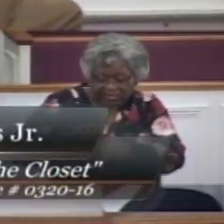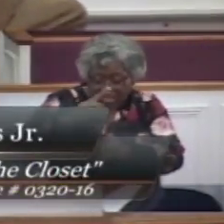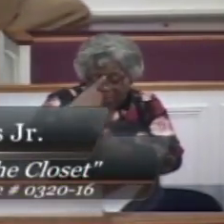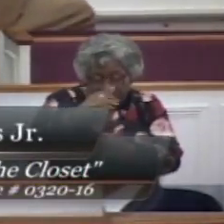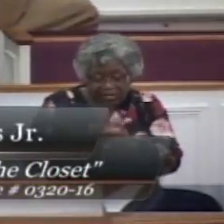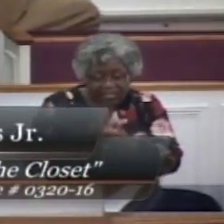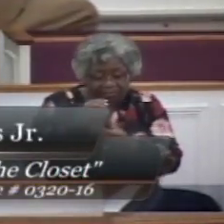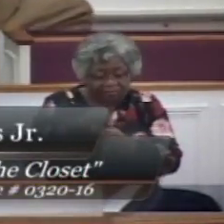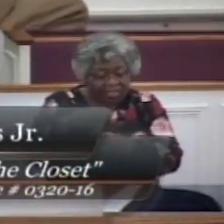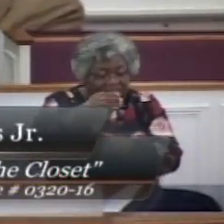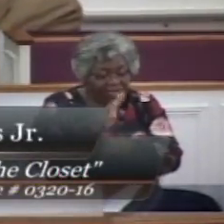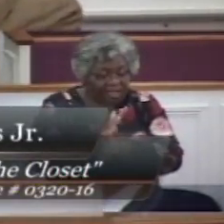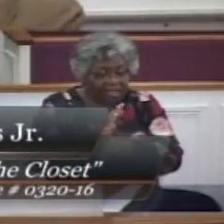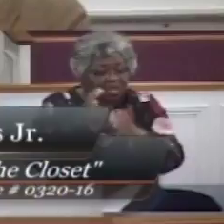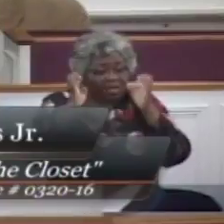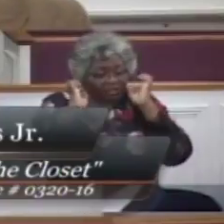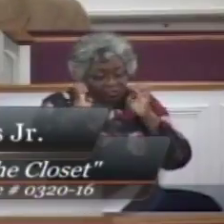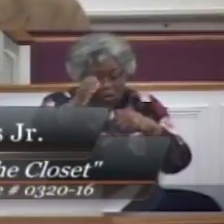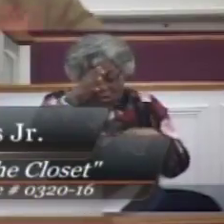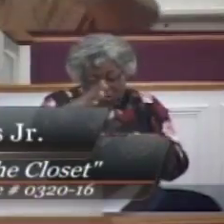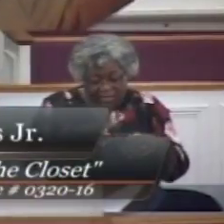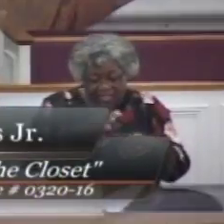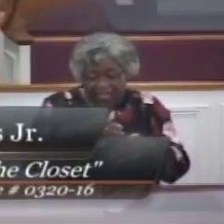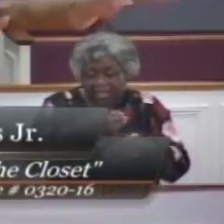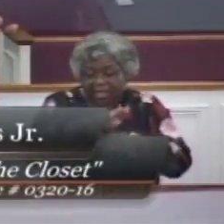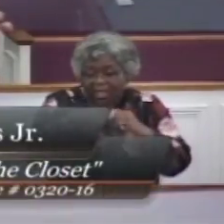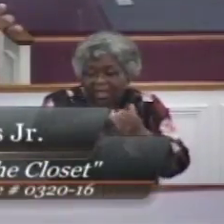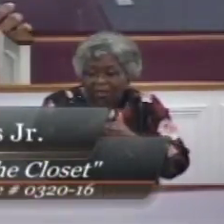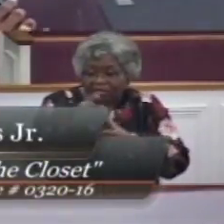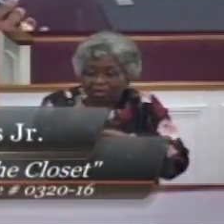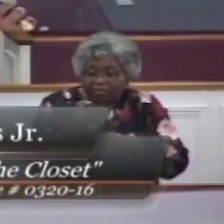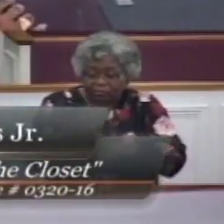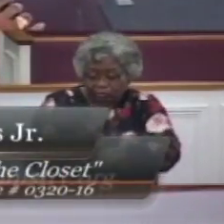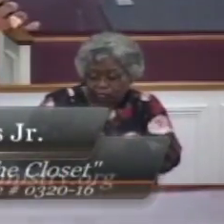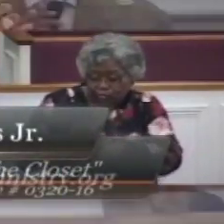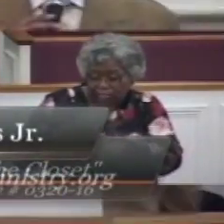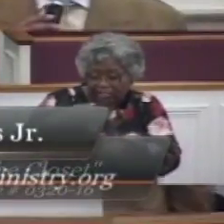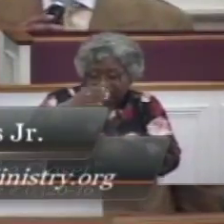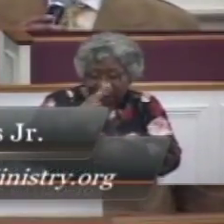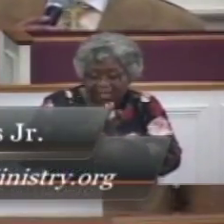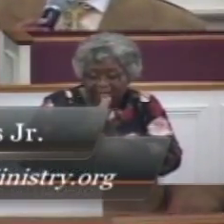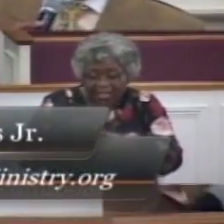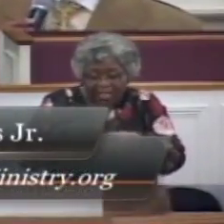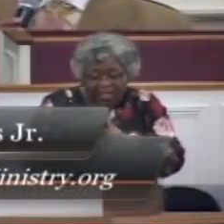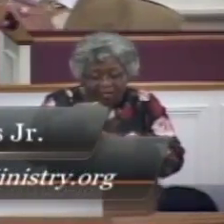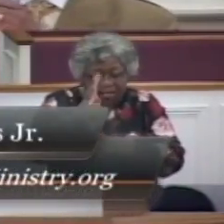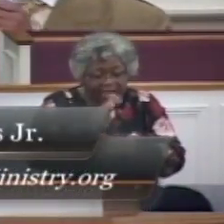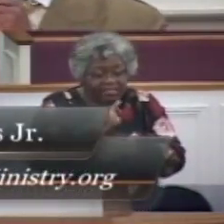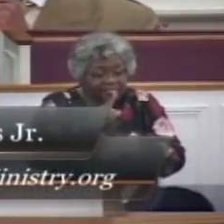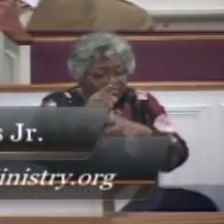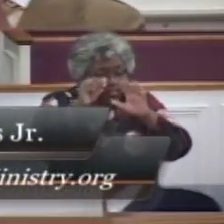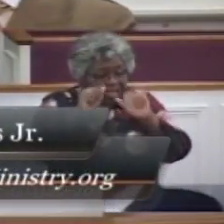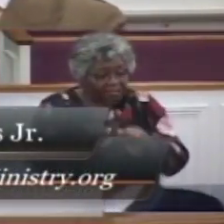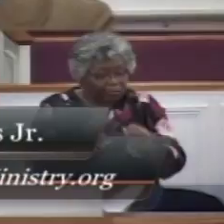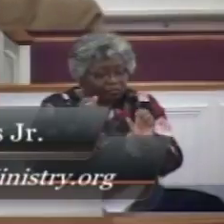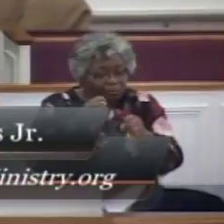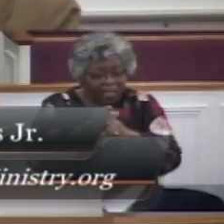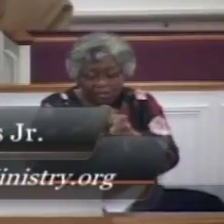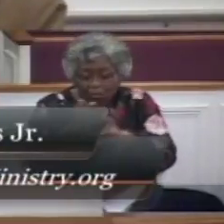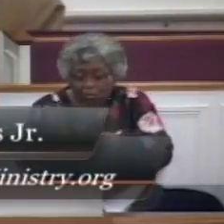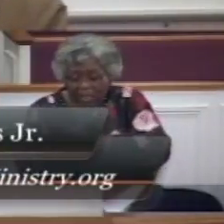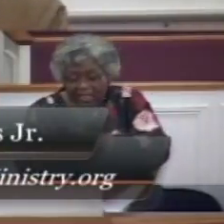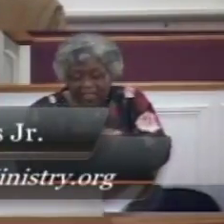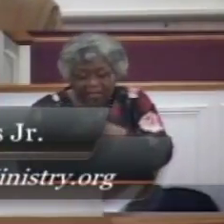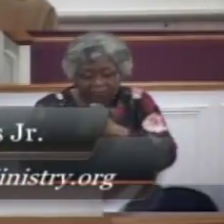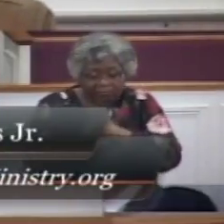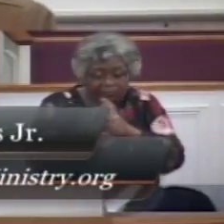God. Taught man how he ought to trust God and how God is able to make a way